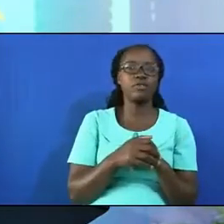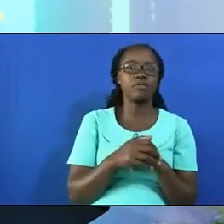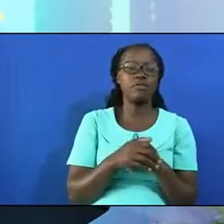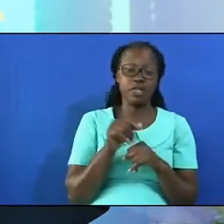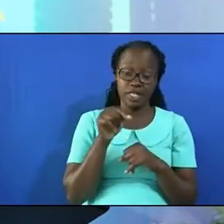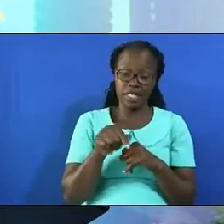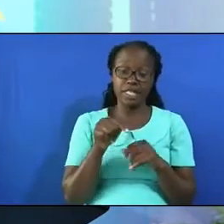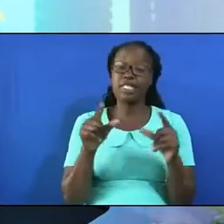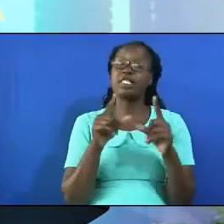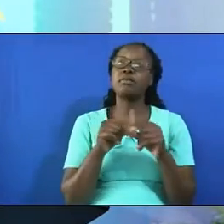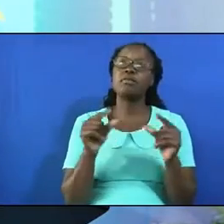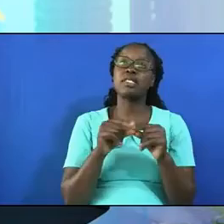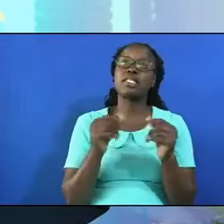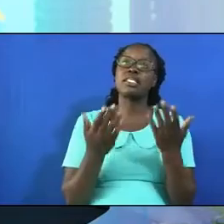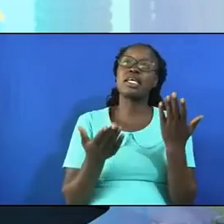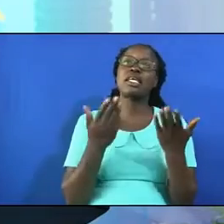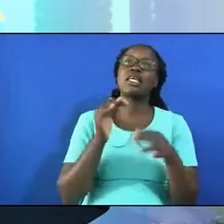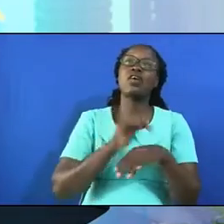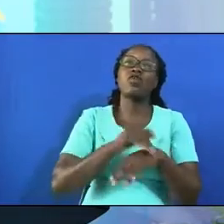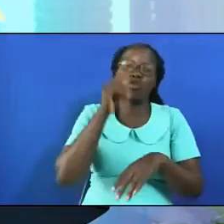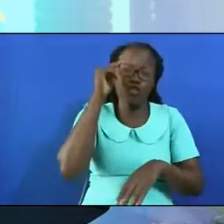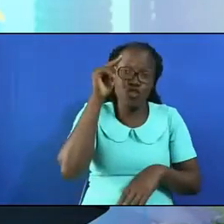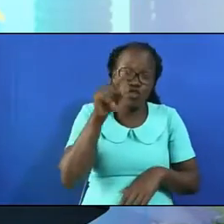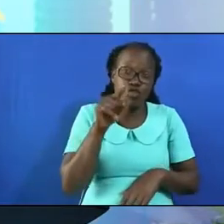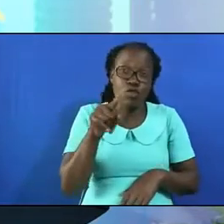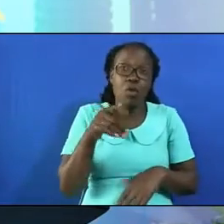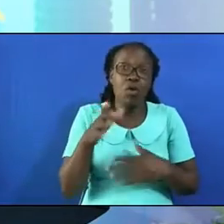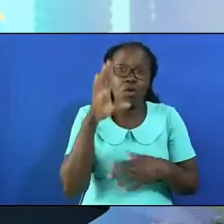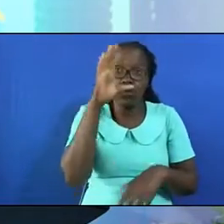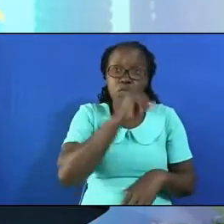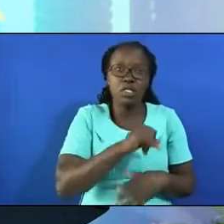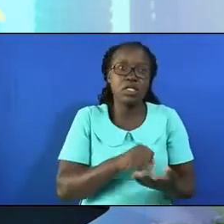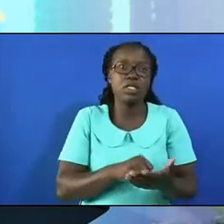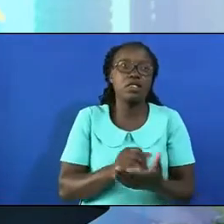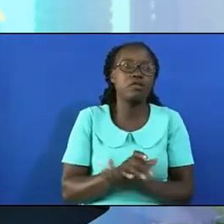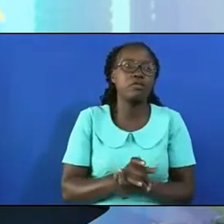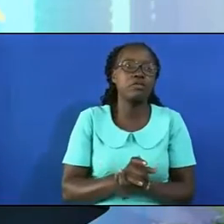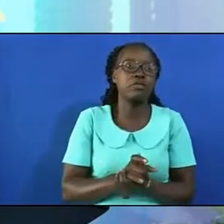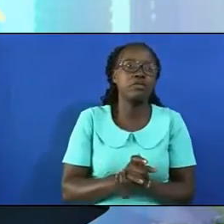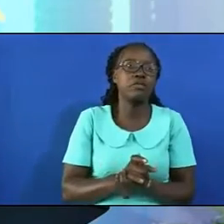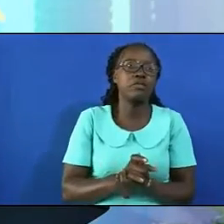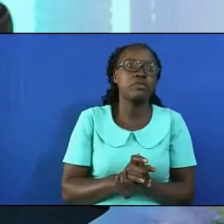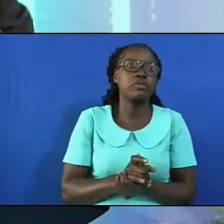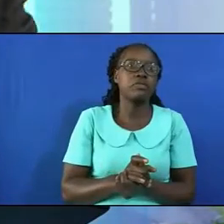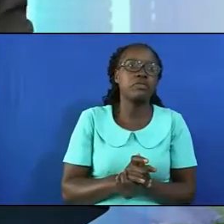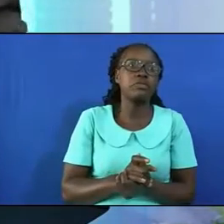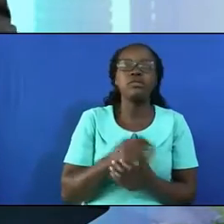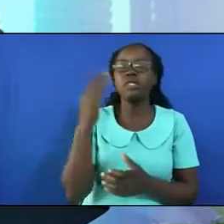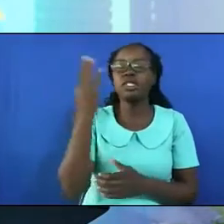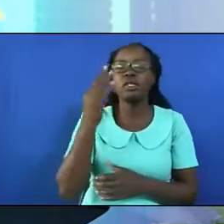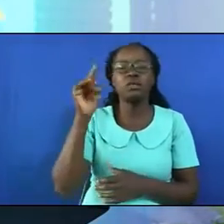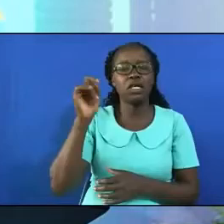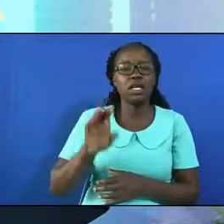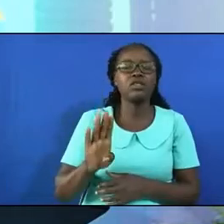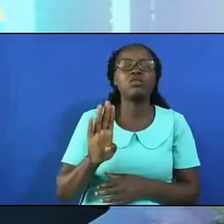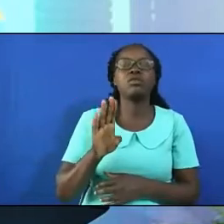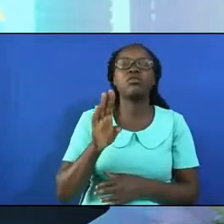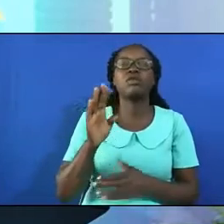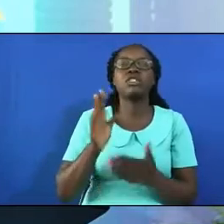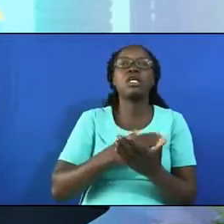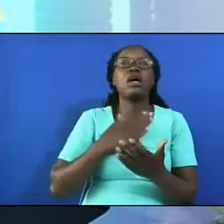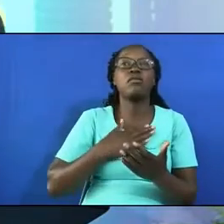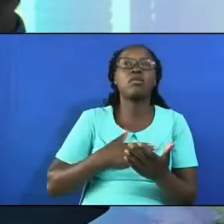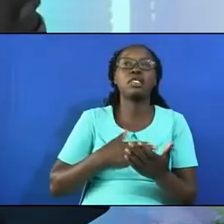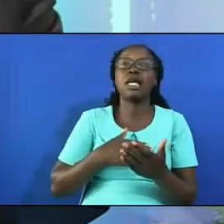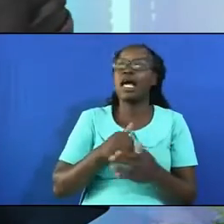This message is either good for you or you missed it. This sermon cannot be for somebody else.